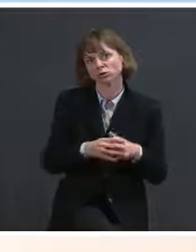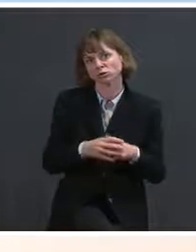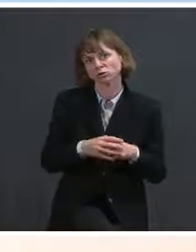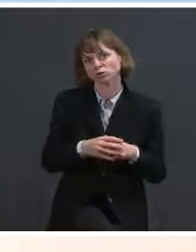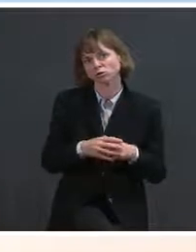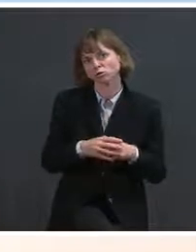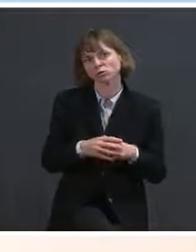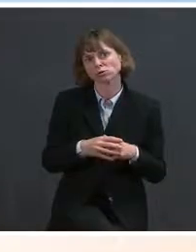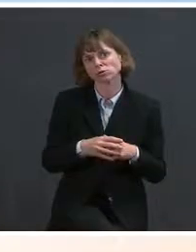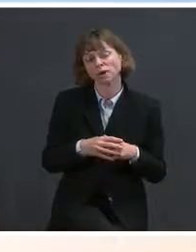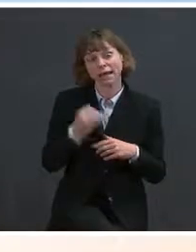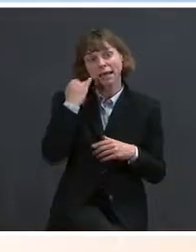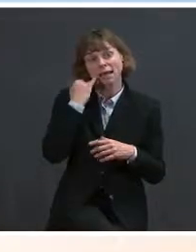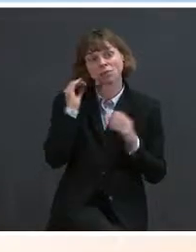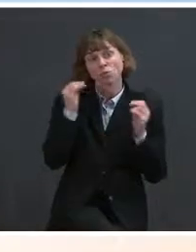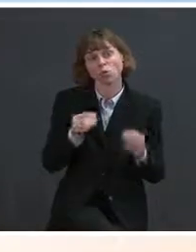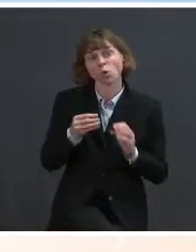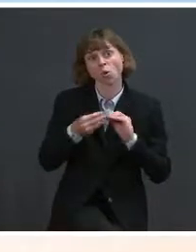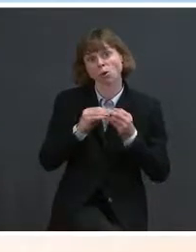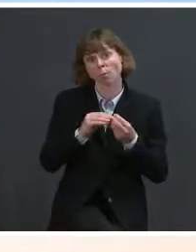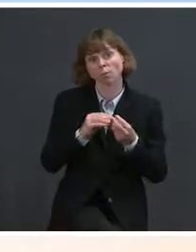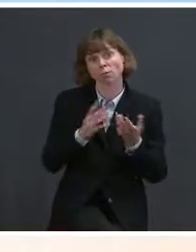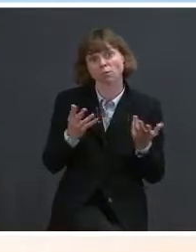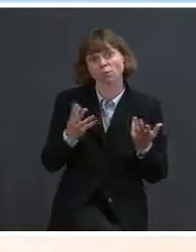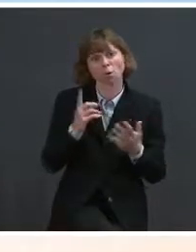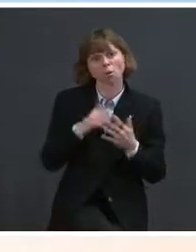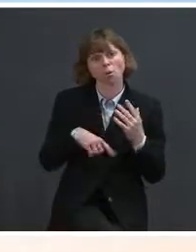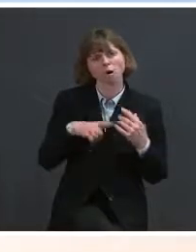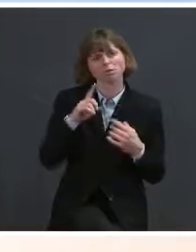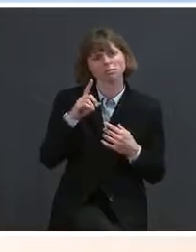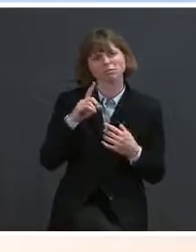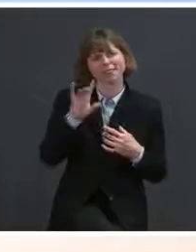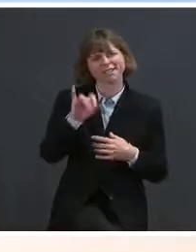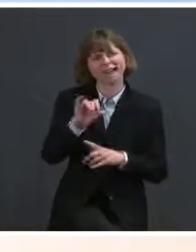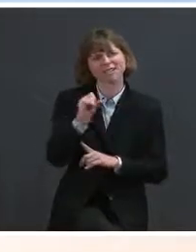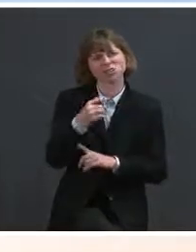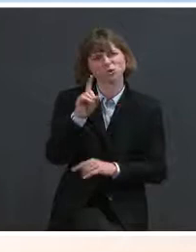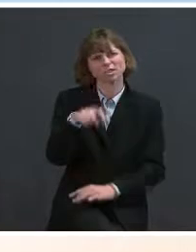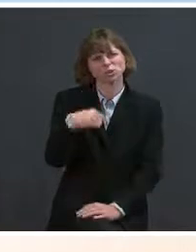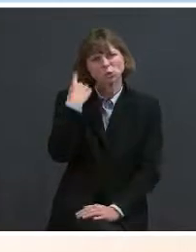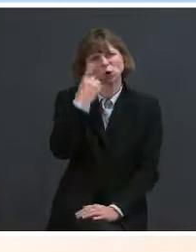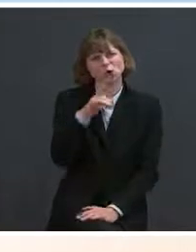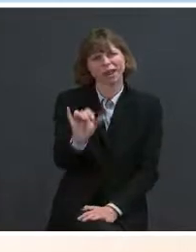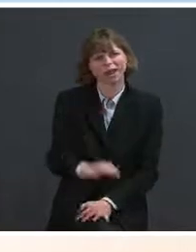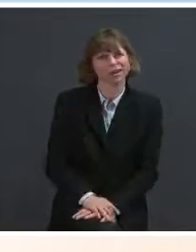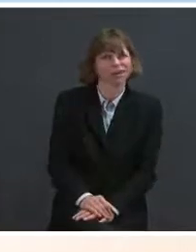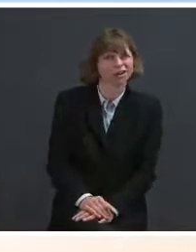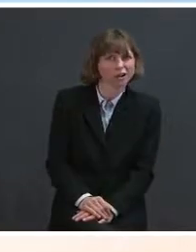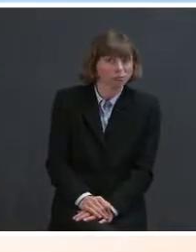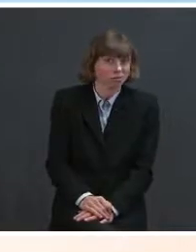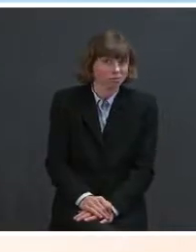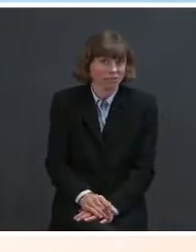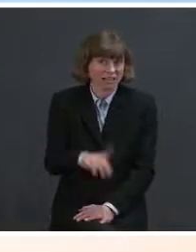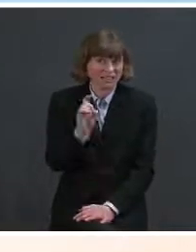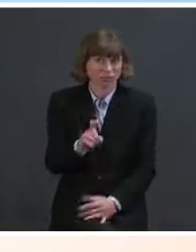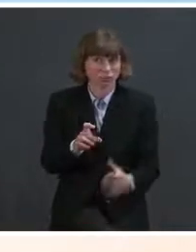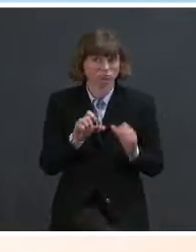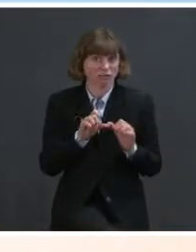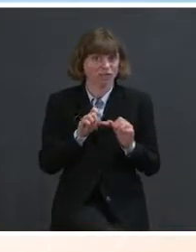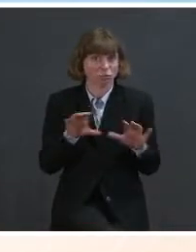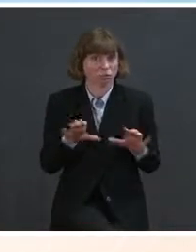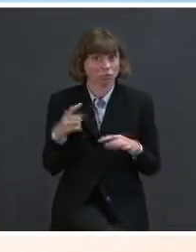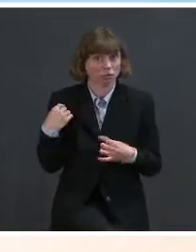there's no number, what does the situation need to look like? Do we need to continue on the pace that the country's been on in recent